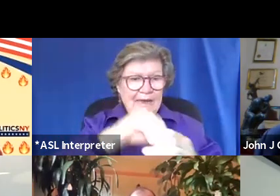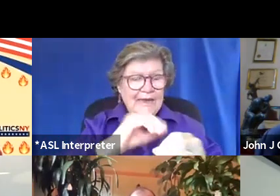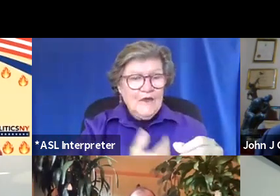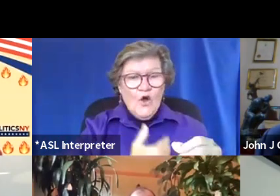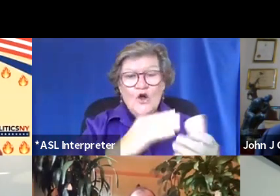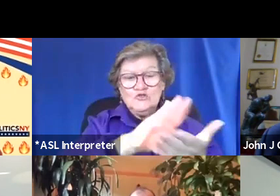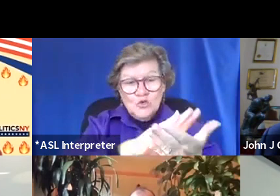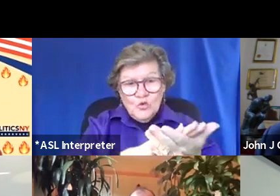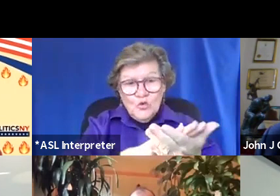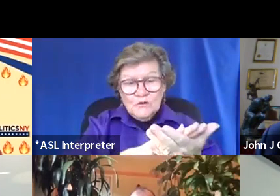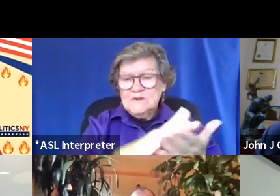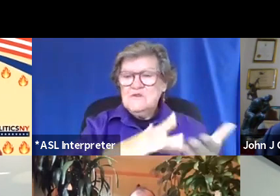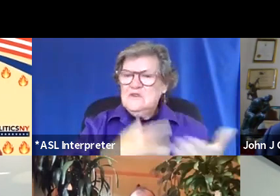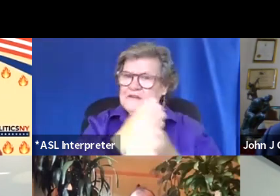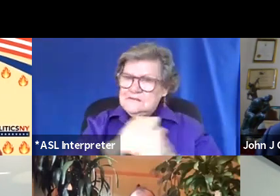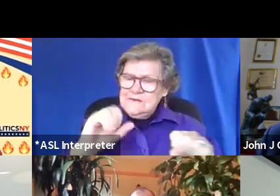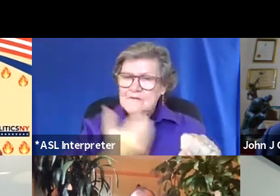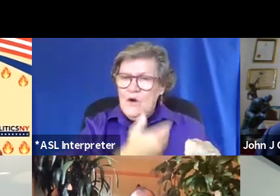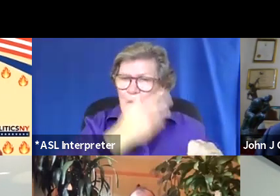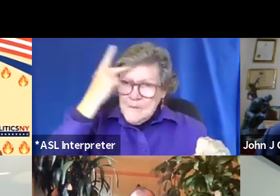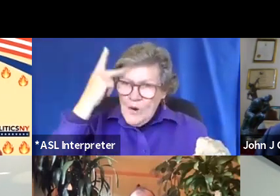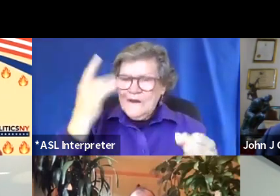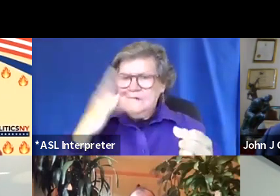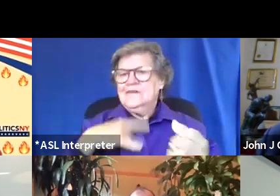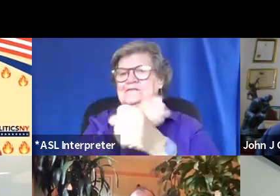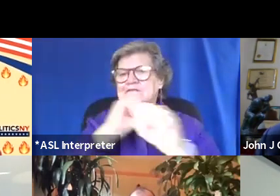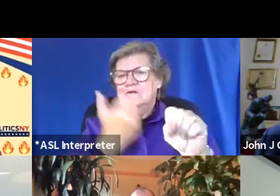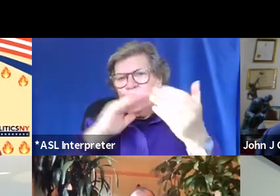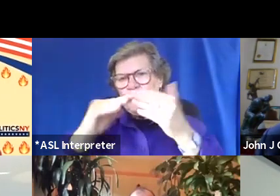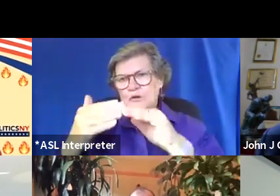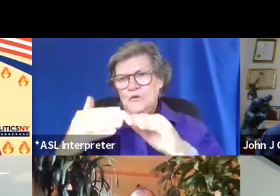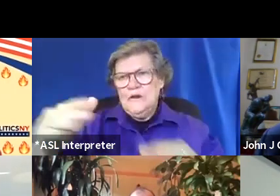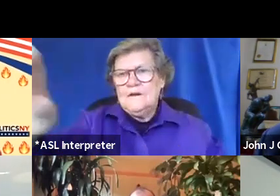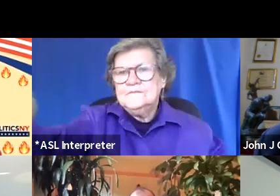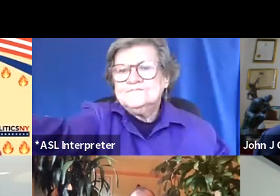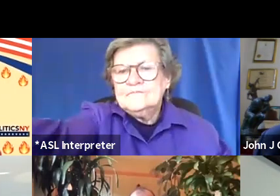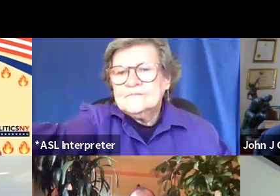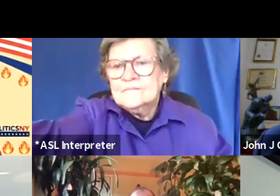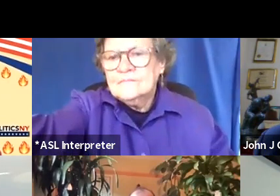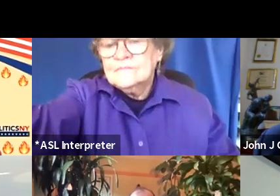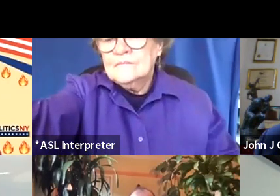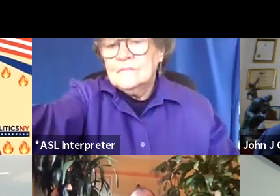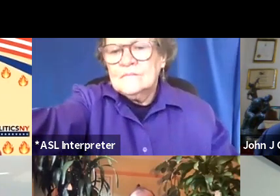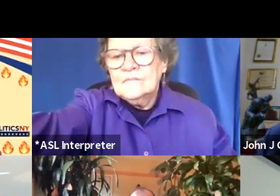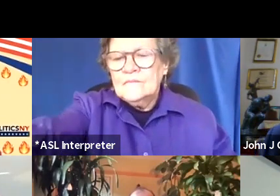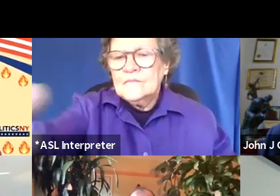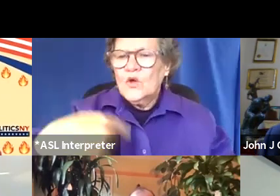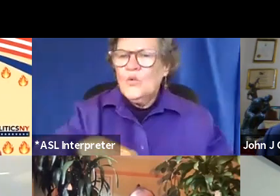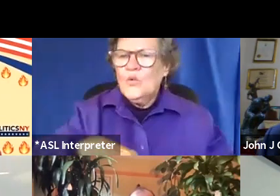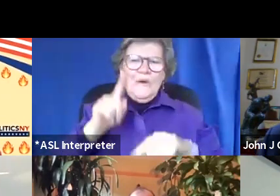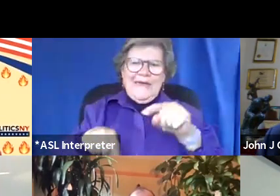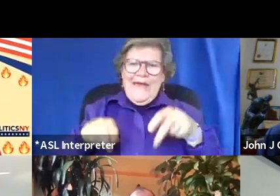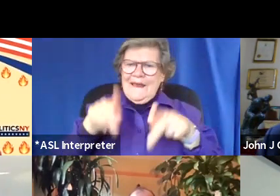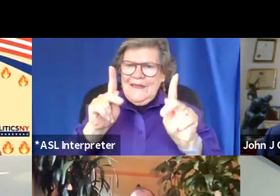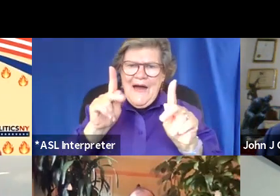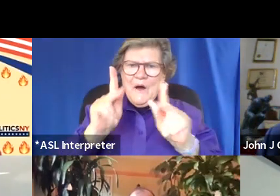parks, and in our communities. And we cannot allow people running or even people in office right